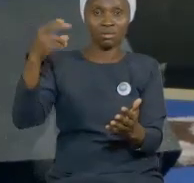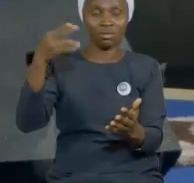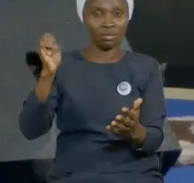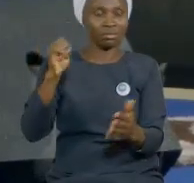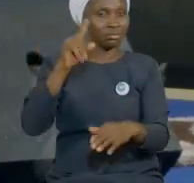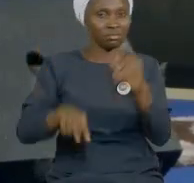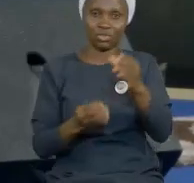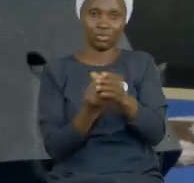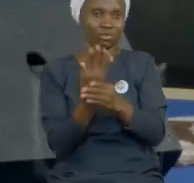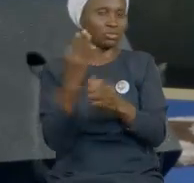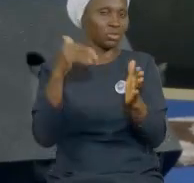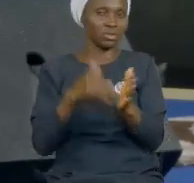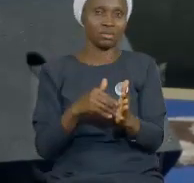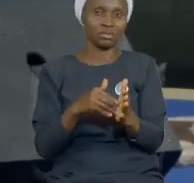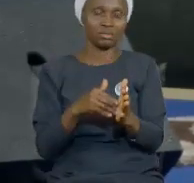again.